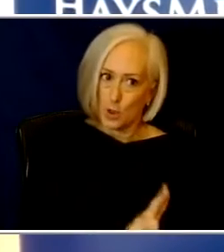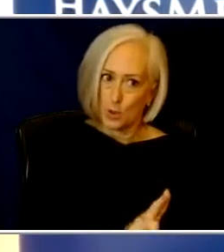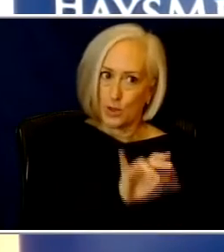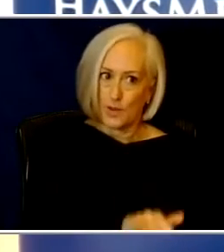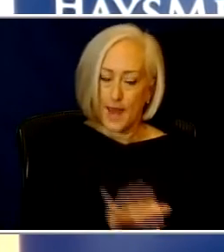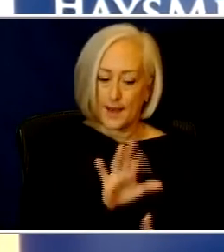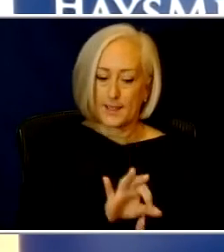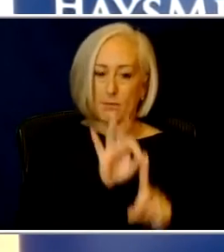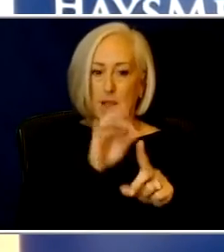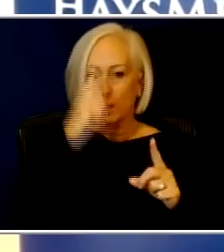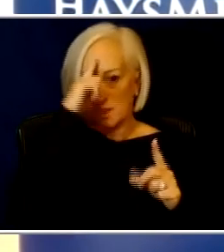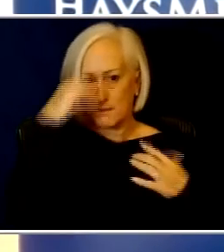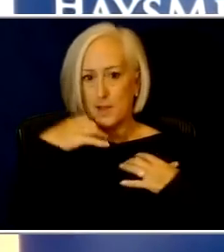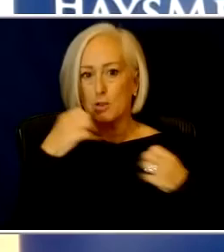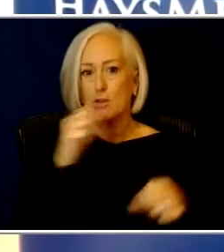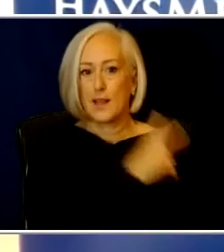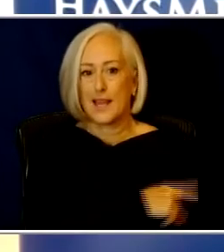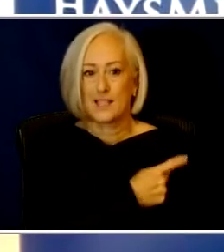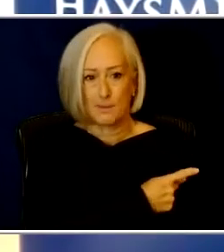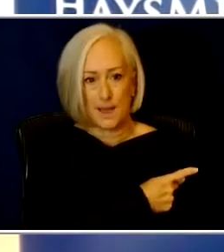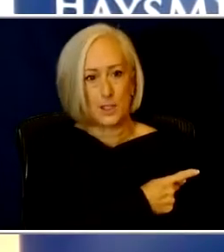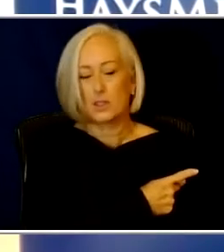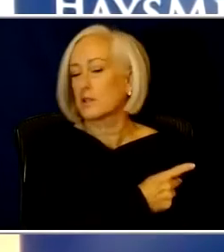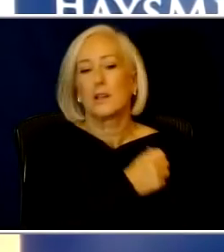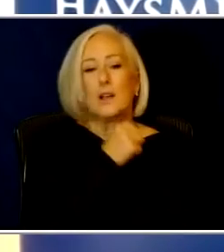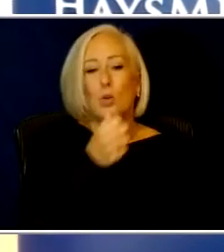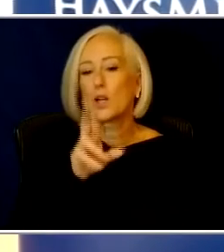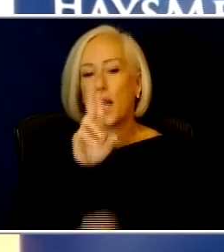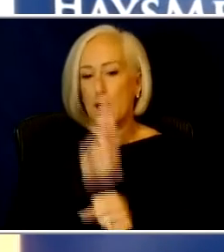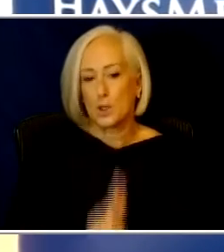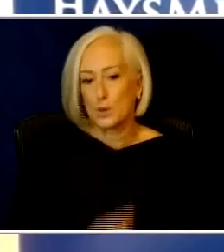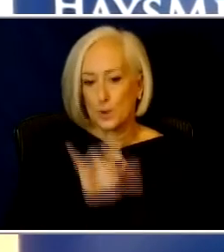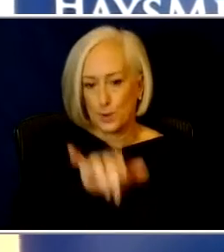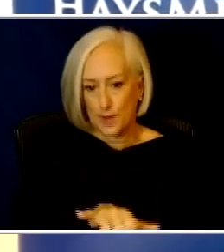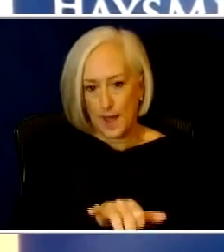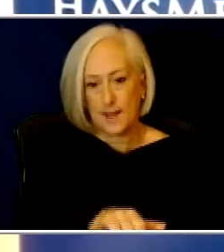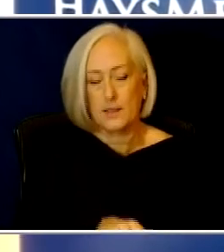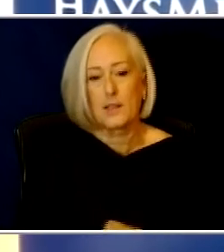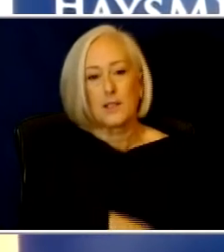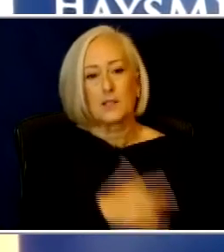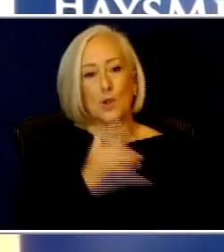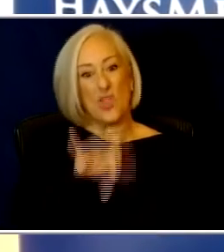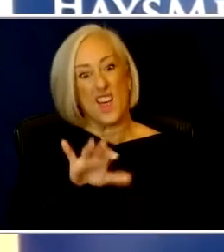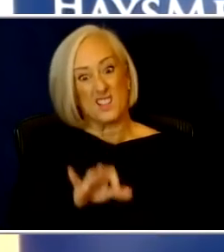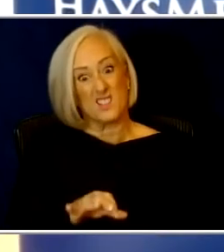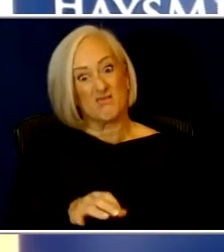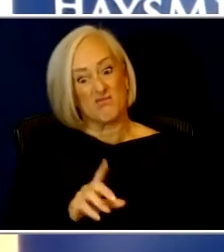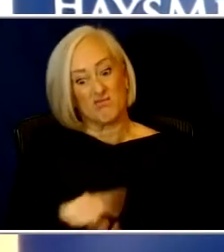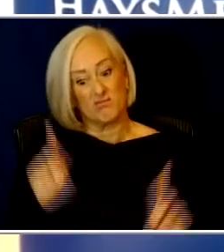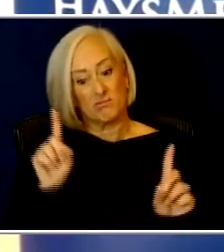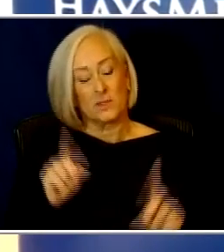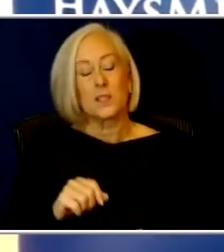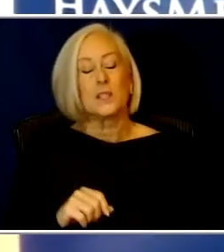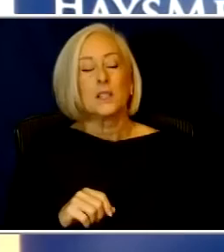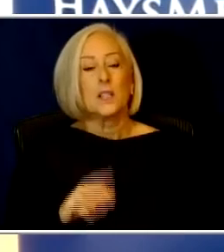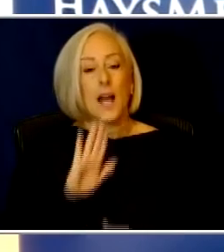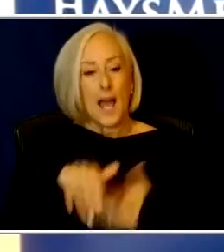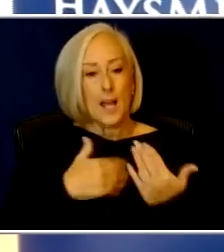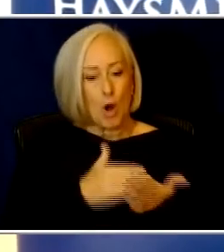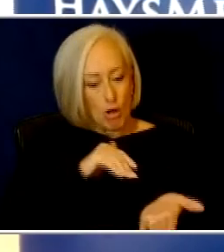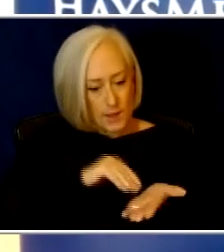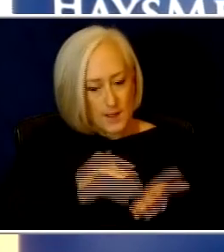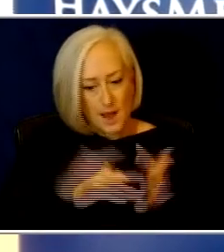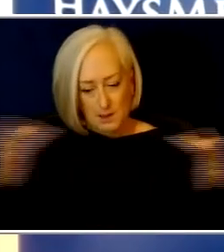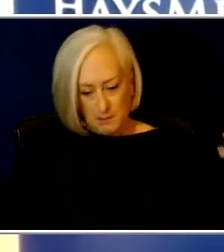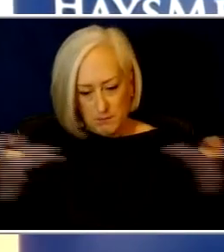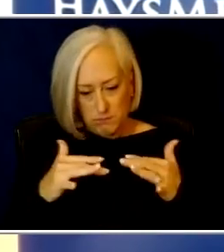patients. That's not been something we've been accustomed to. So that's been kind of unique. And just all the providers trying to come together